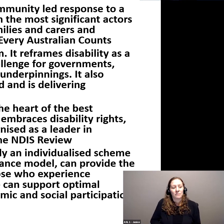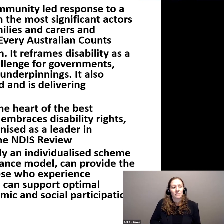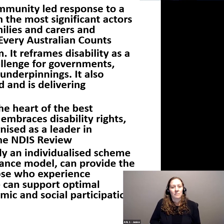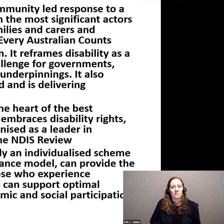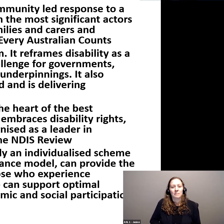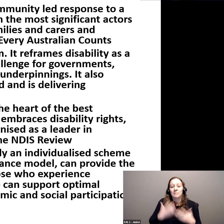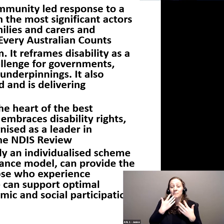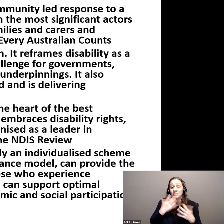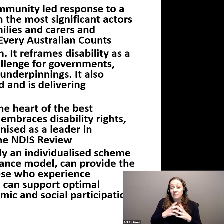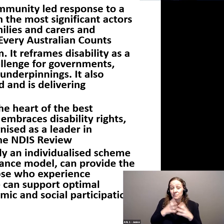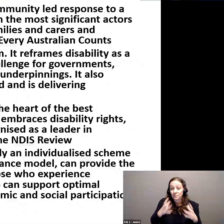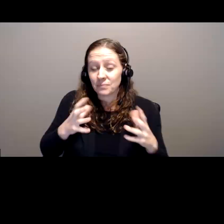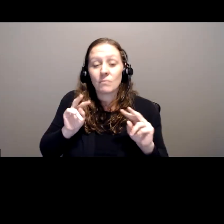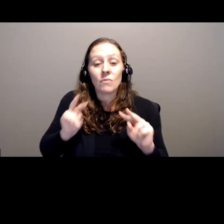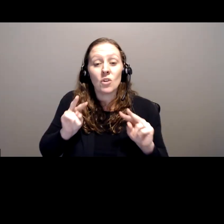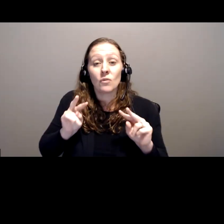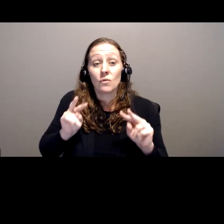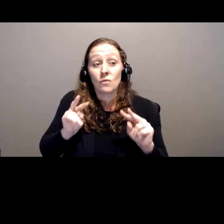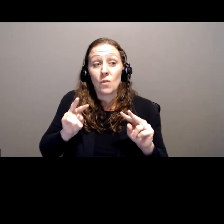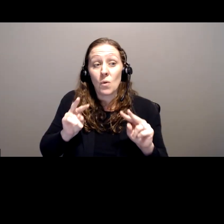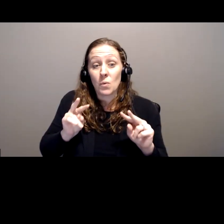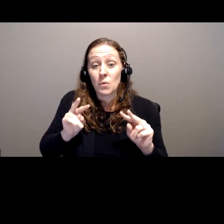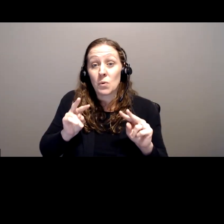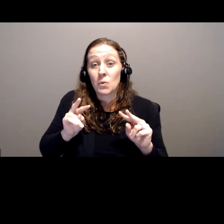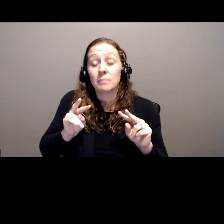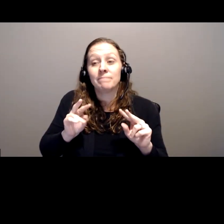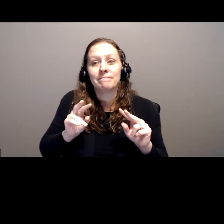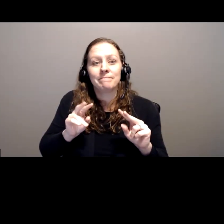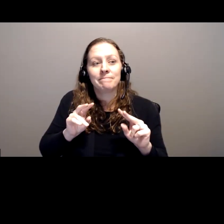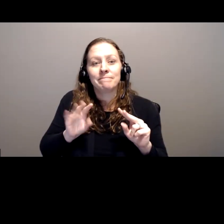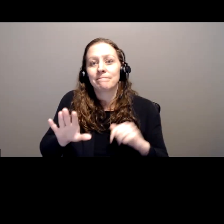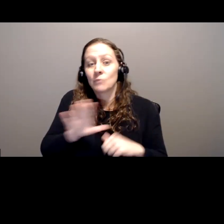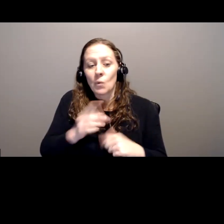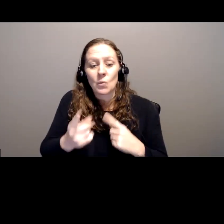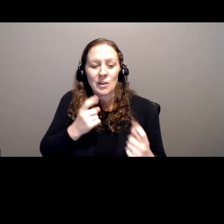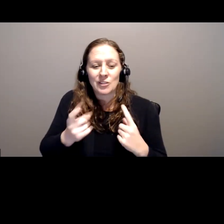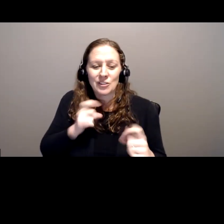So thank you very much. I look forward to participating in the Q&A.